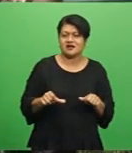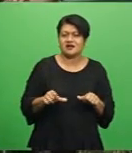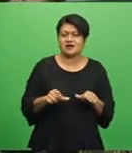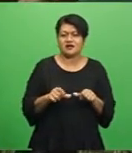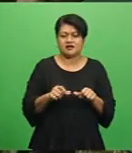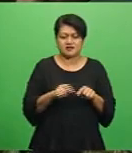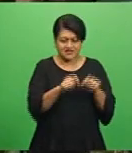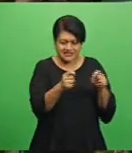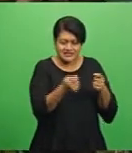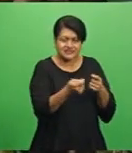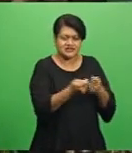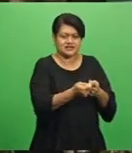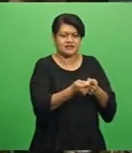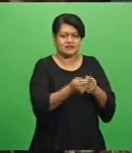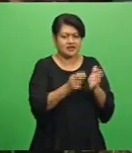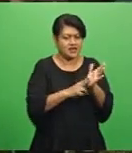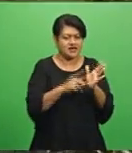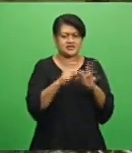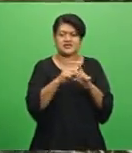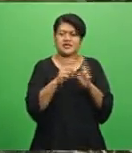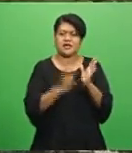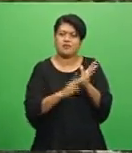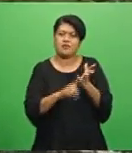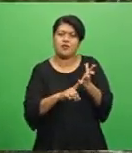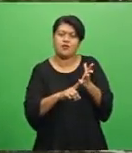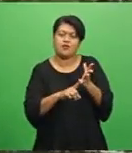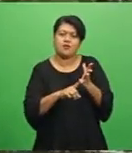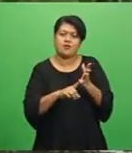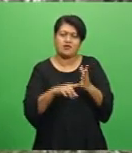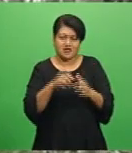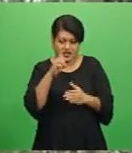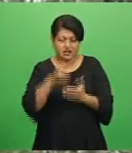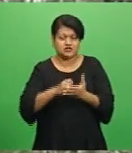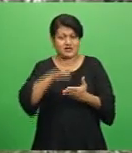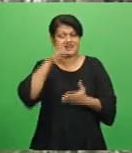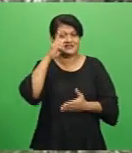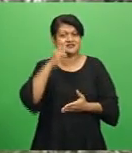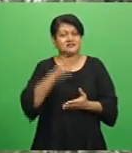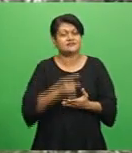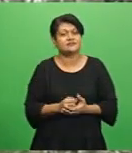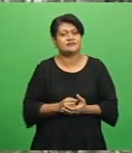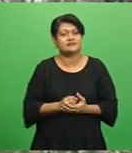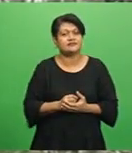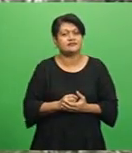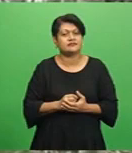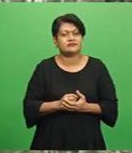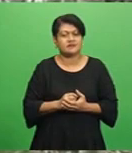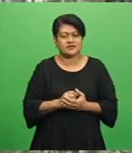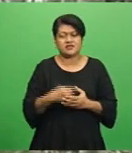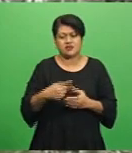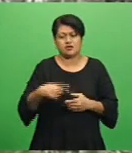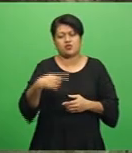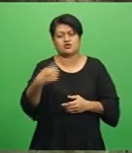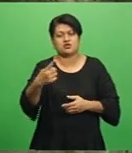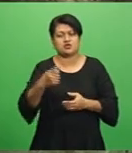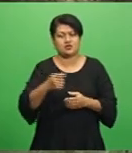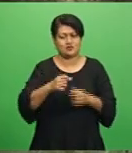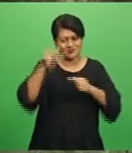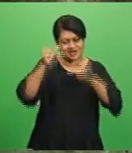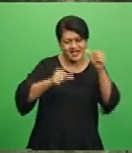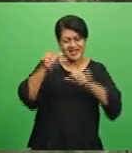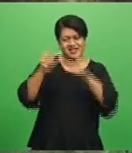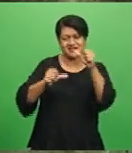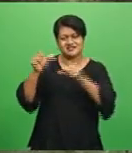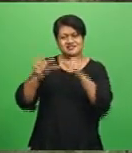waterways, NDMO, and of course education. They're carrying out these specific assessments. So won't